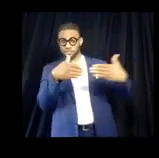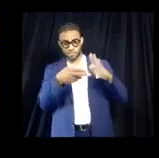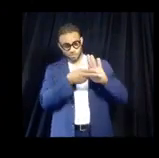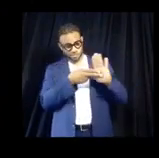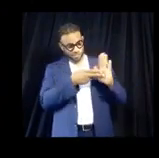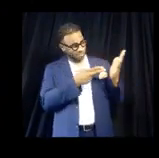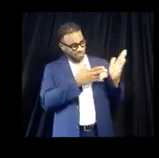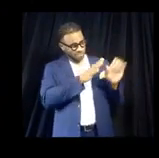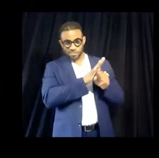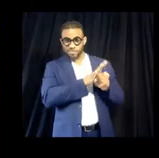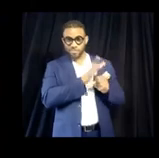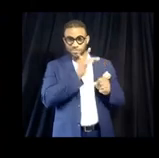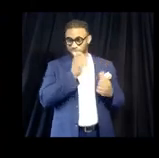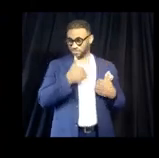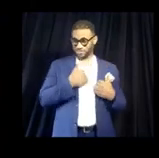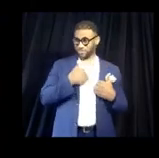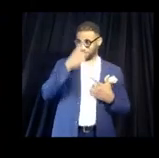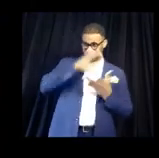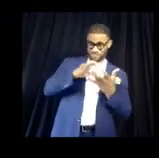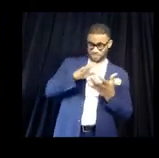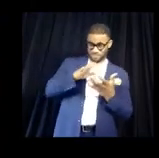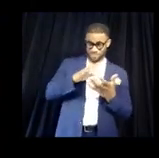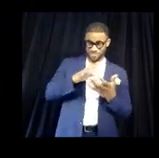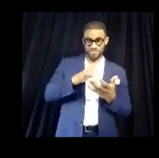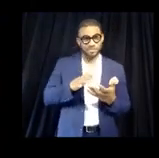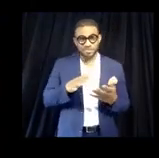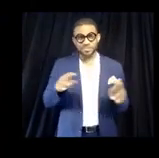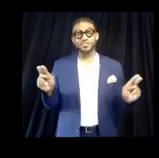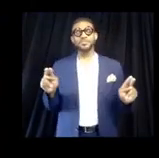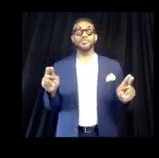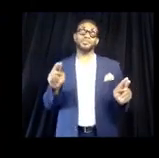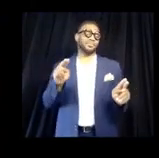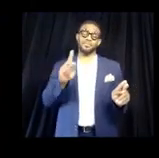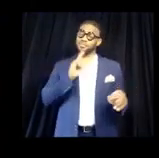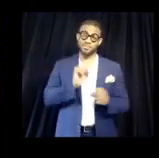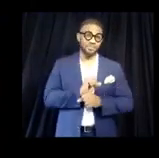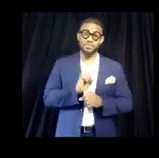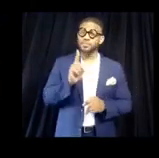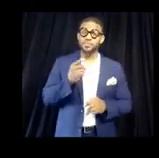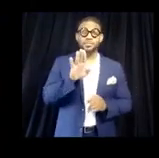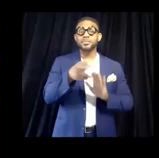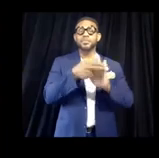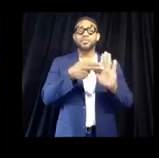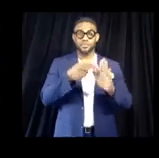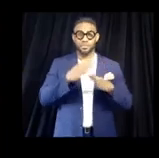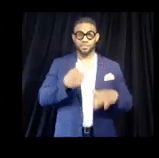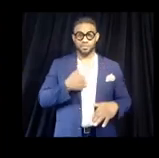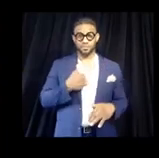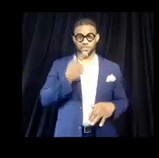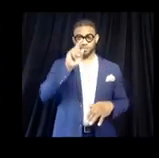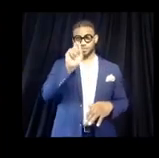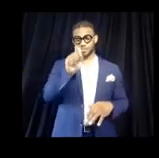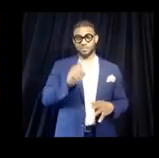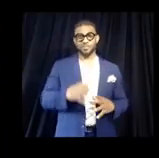or as Anzaldúa says, quote, who me, confused, ambivalent? Not so, only your labels split